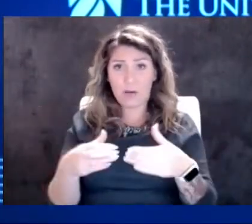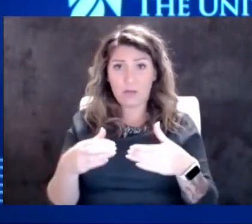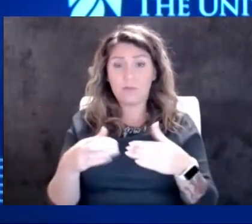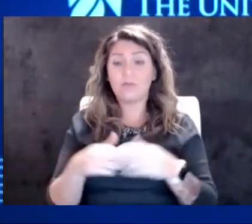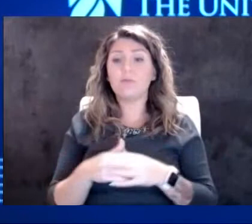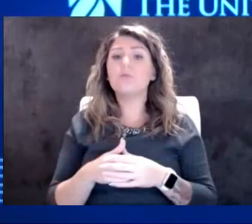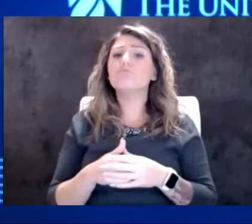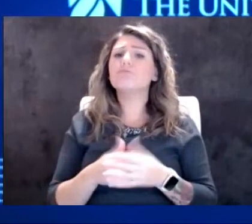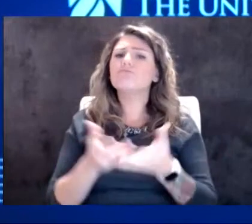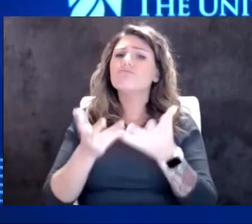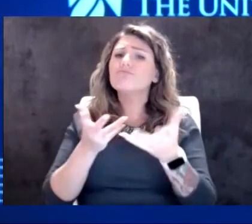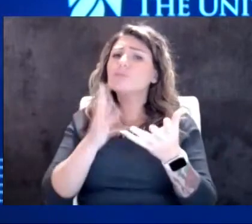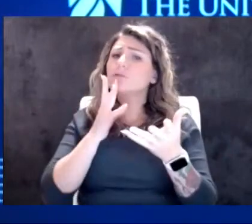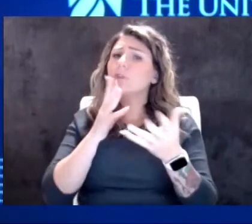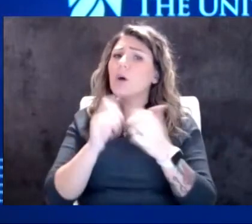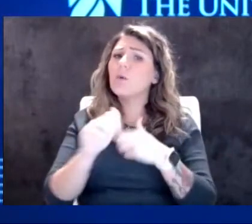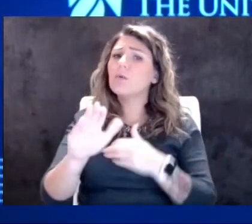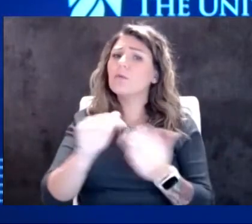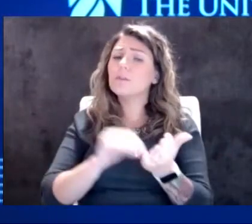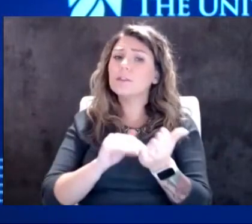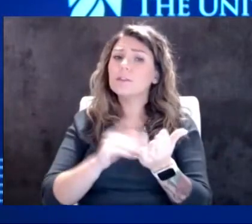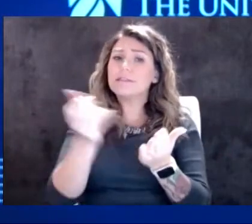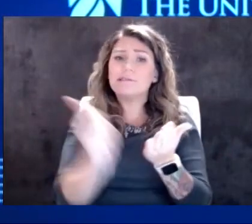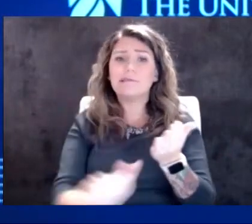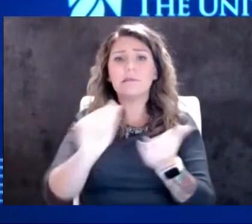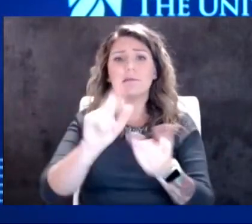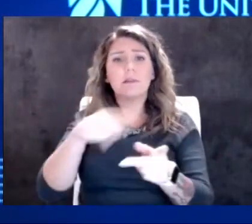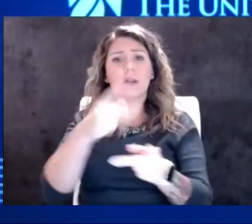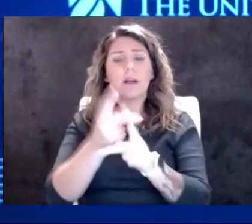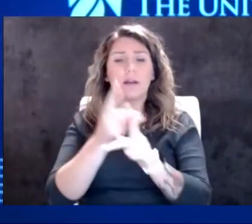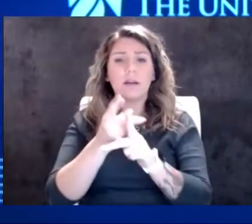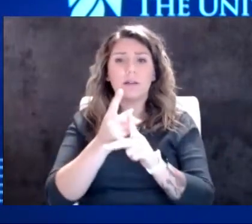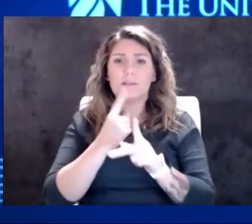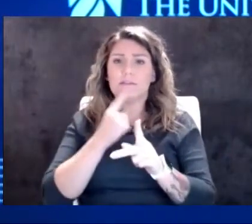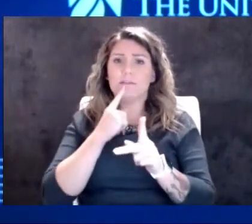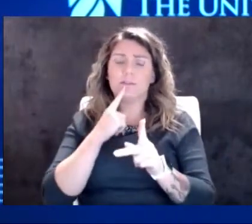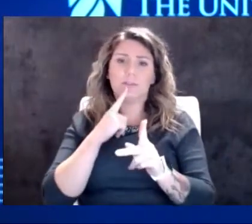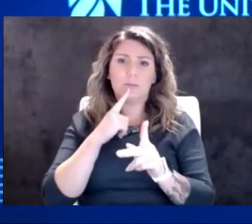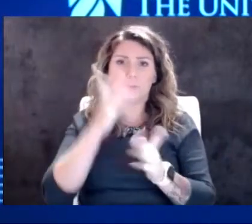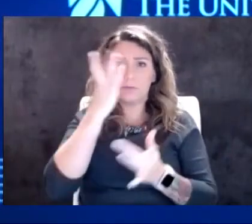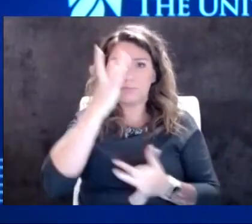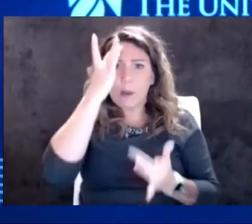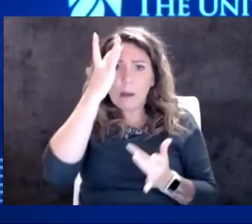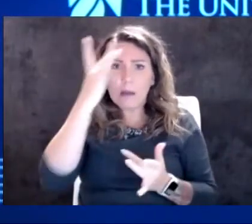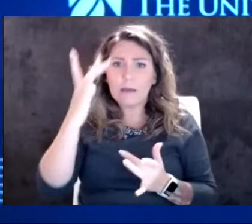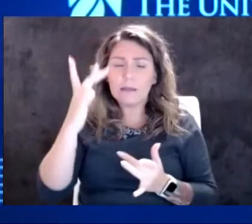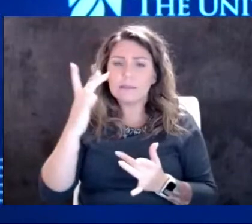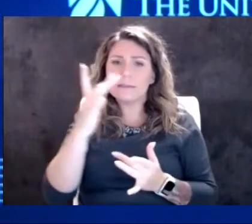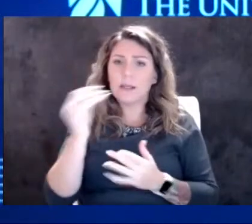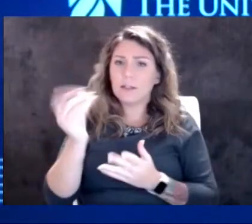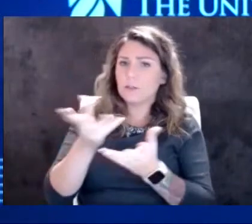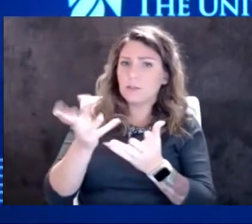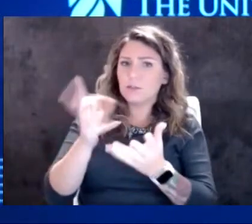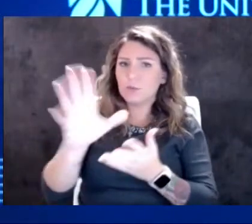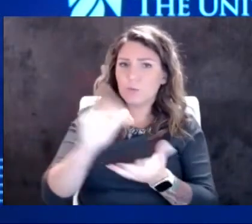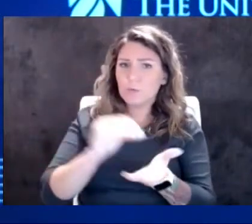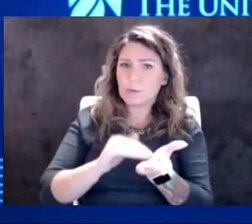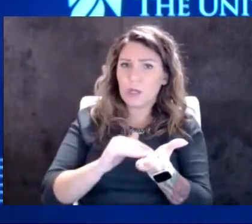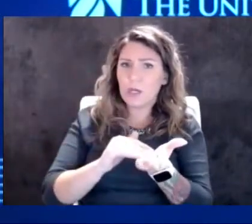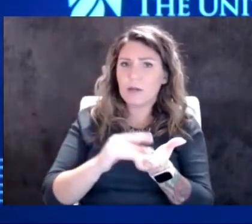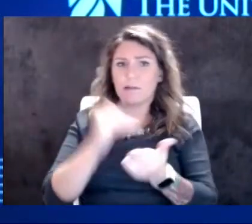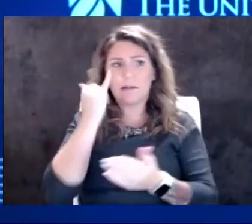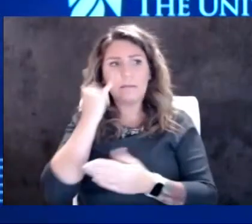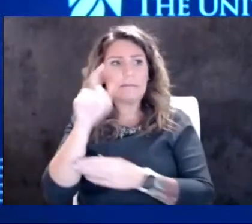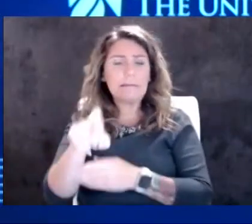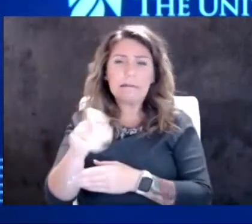physician. Anybody with any kind of significant disease, chronic disease, talk to your doc and see where they're going to land with you about should you get 3 or 4. And